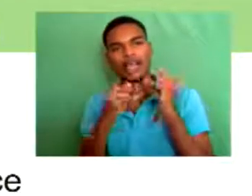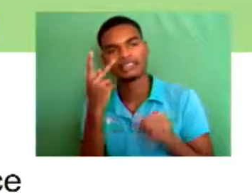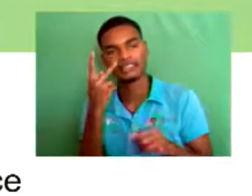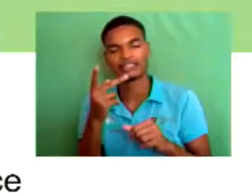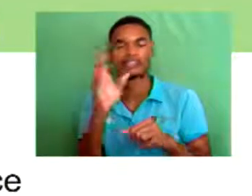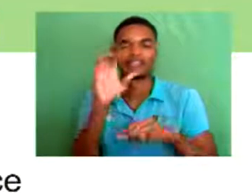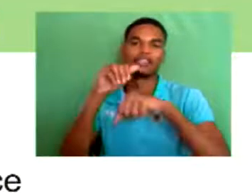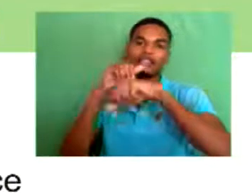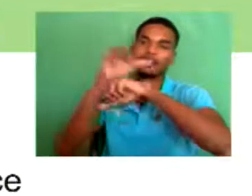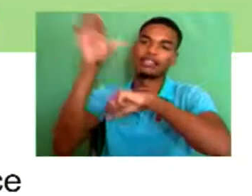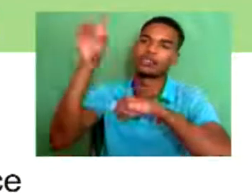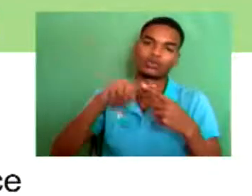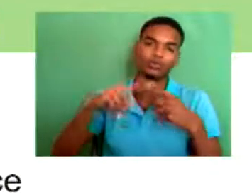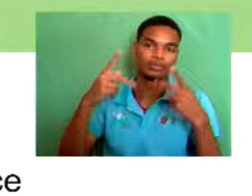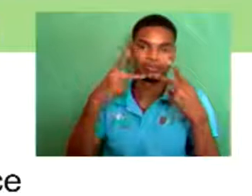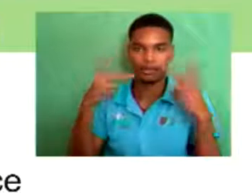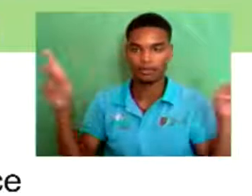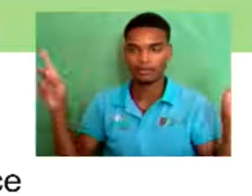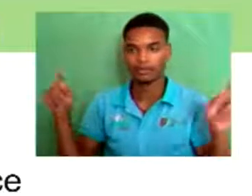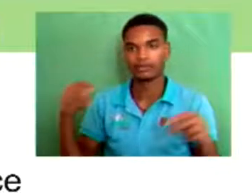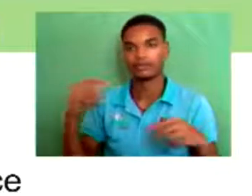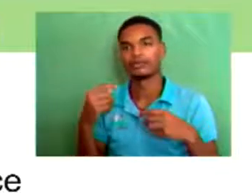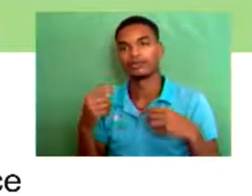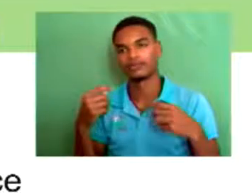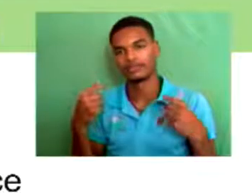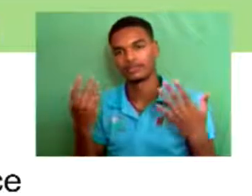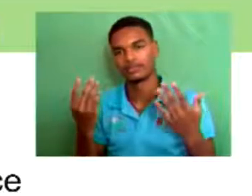as an advanced emergency information message.